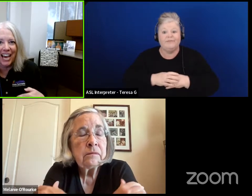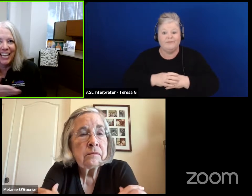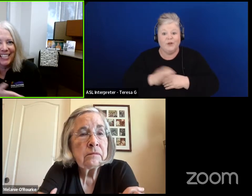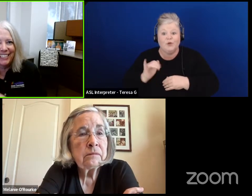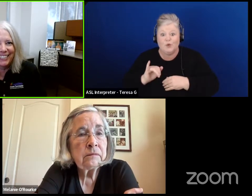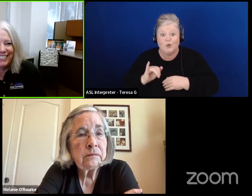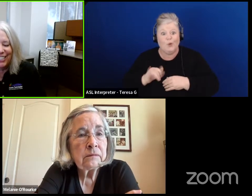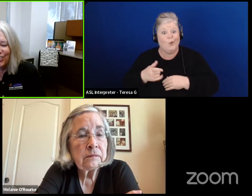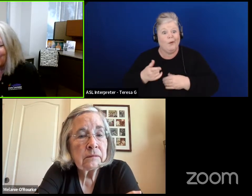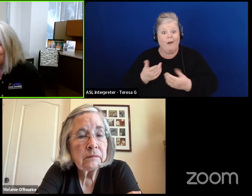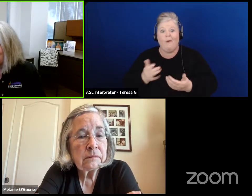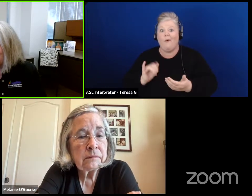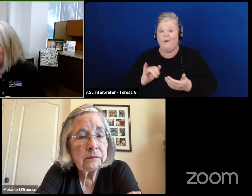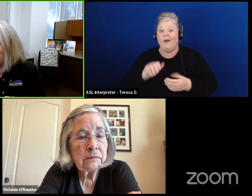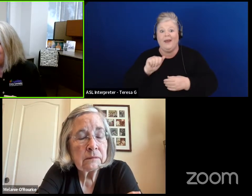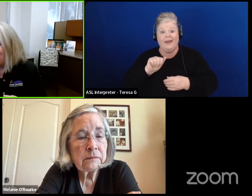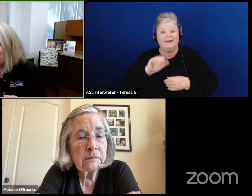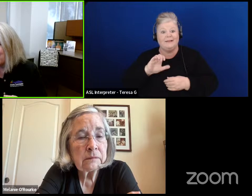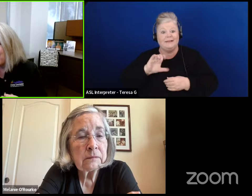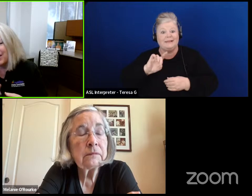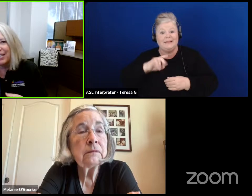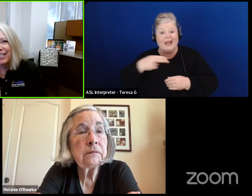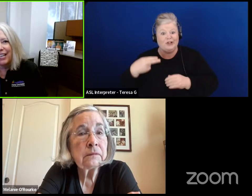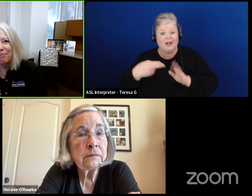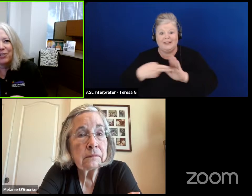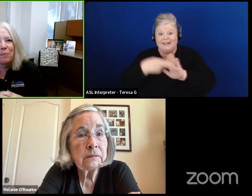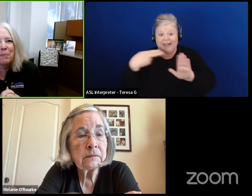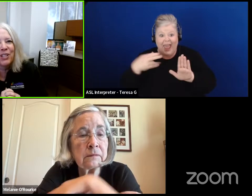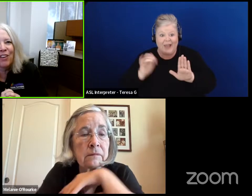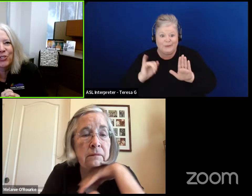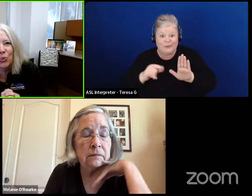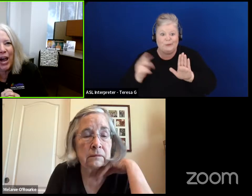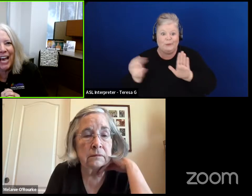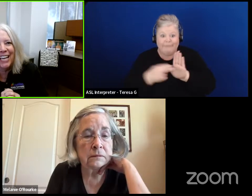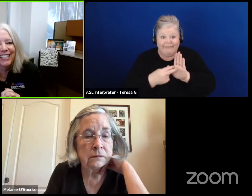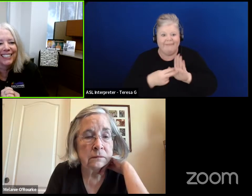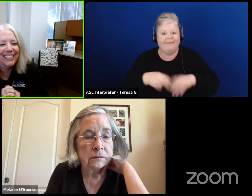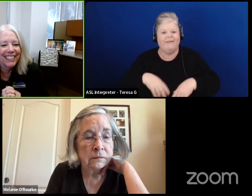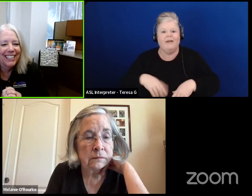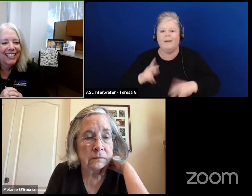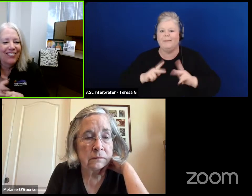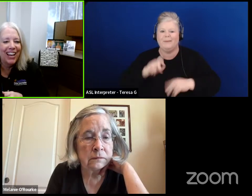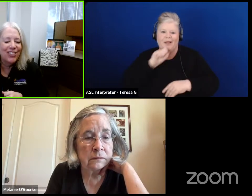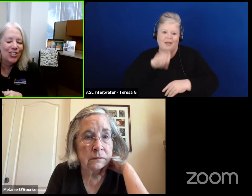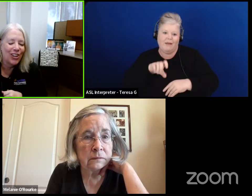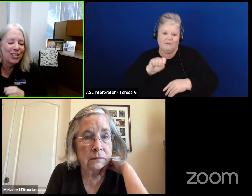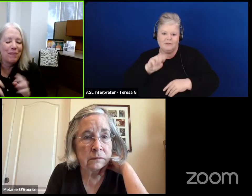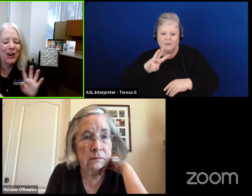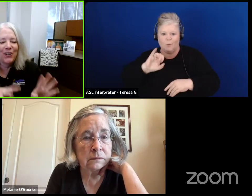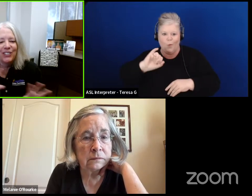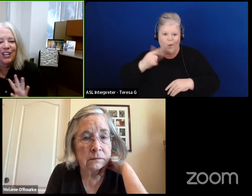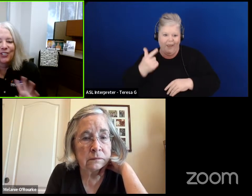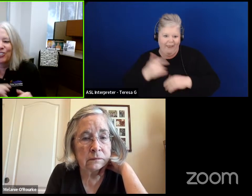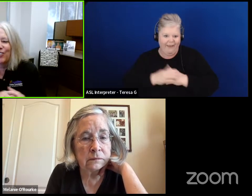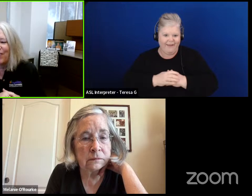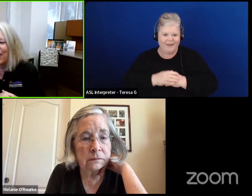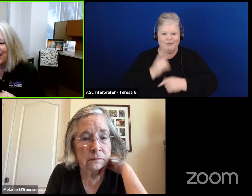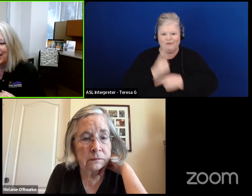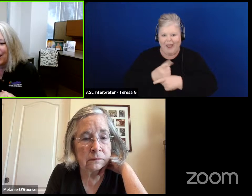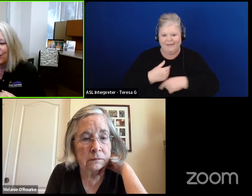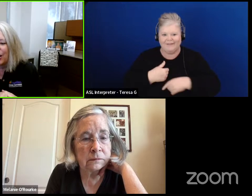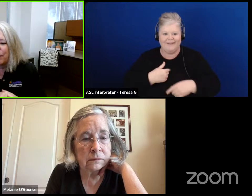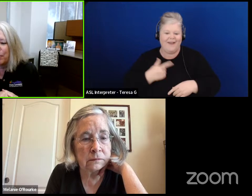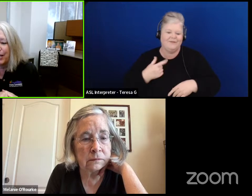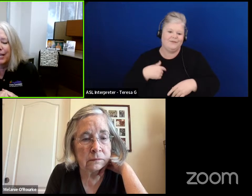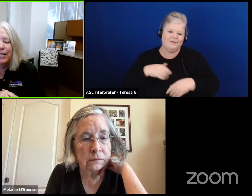it, info@acdhh, and something that they, you know, people love swag. We have the stress balls and all sorts of